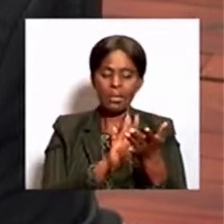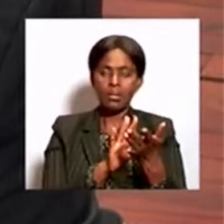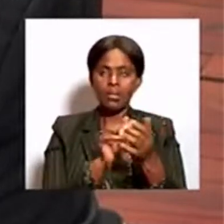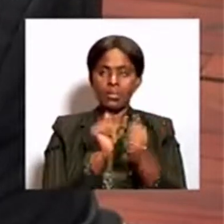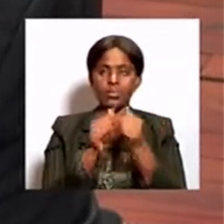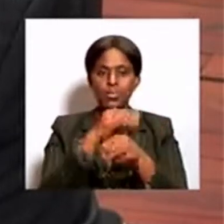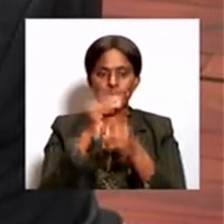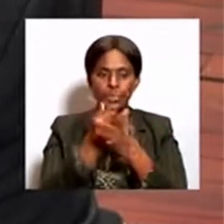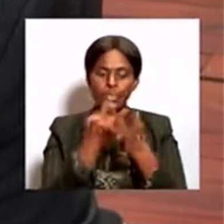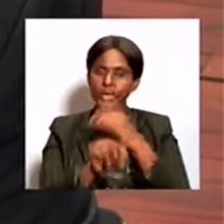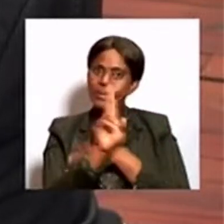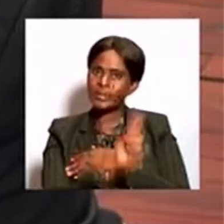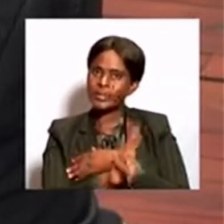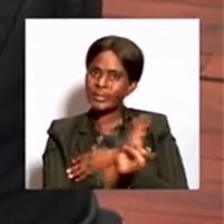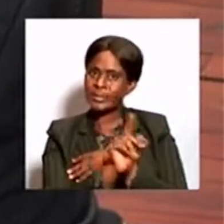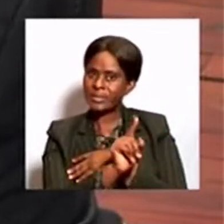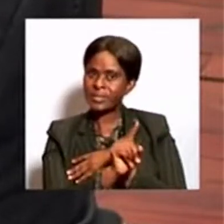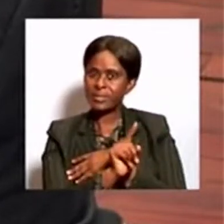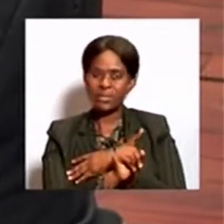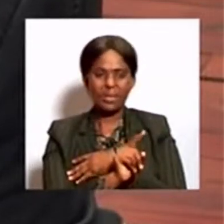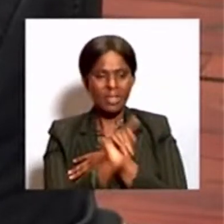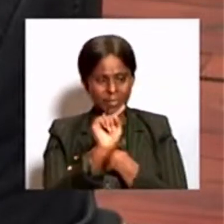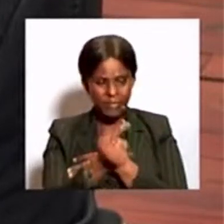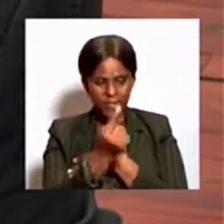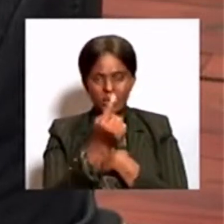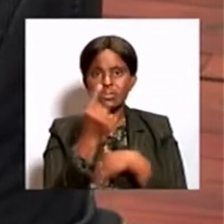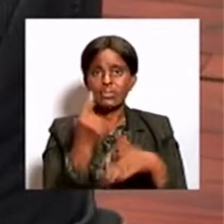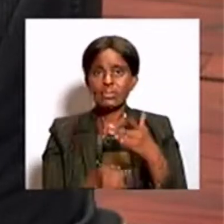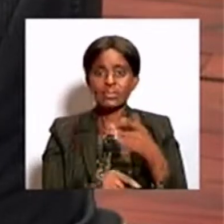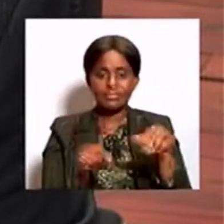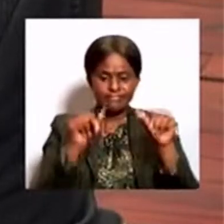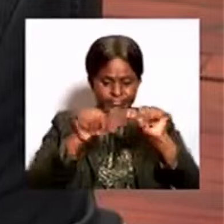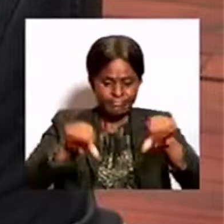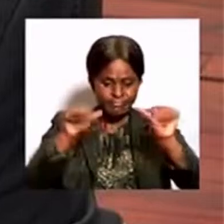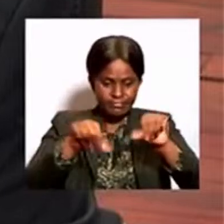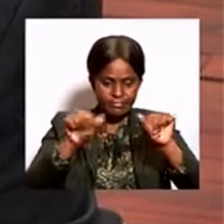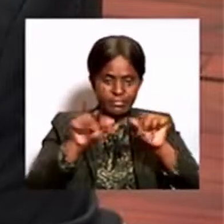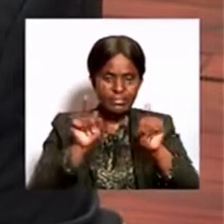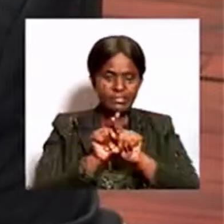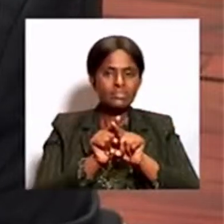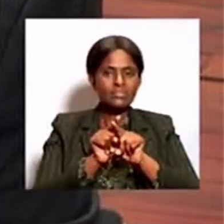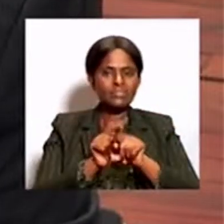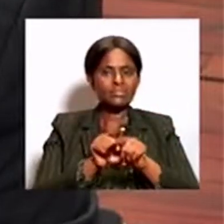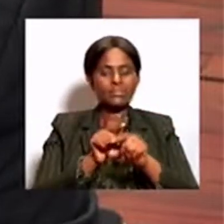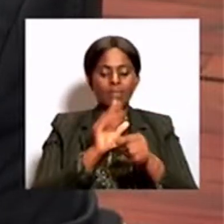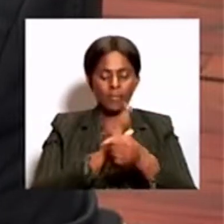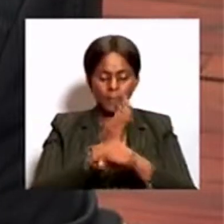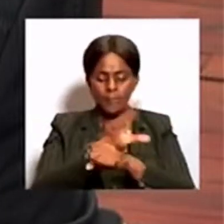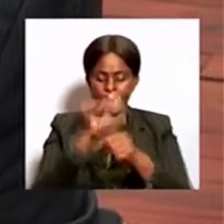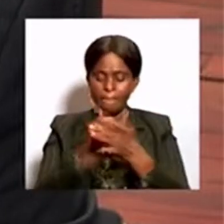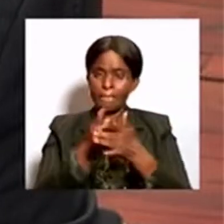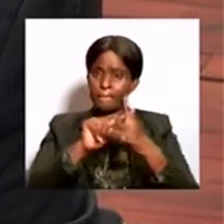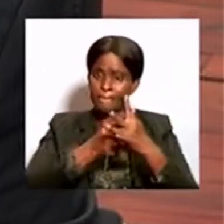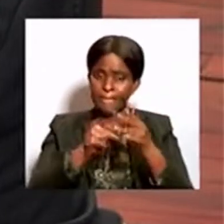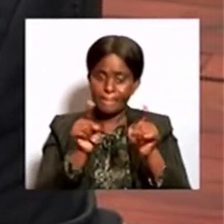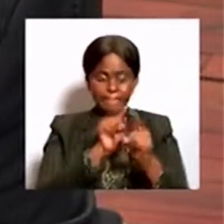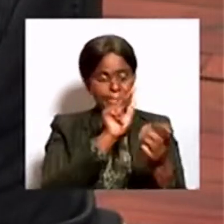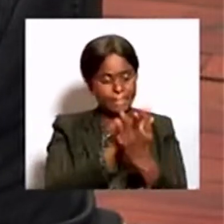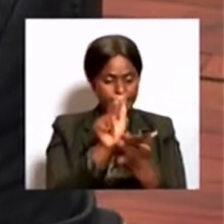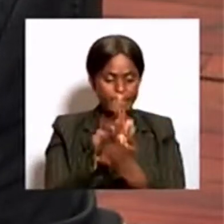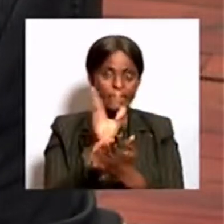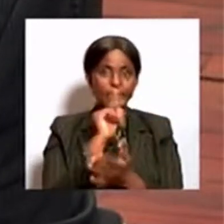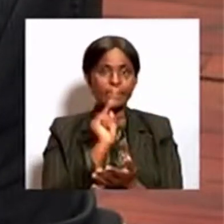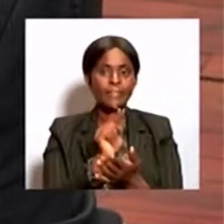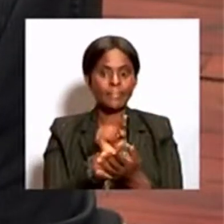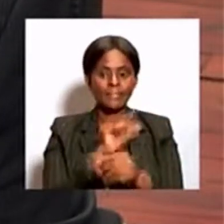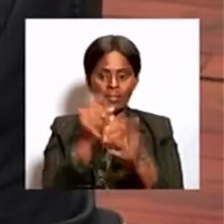were being used. That the first point is the audit. And upon a stamp and signature